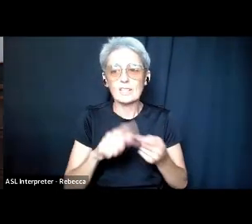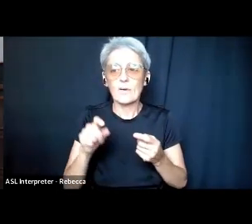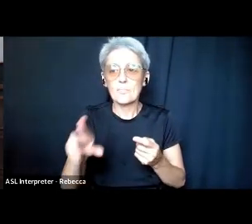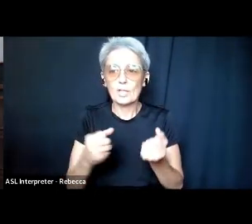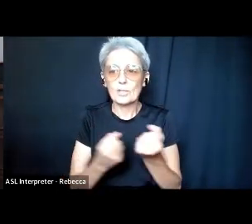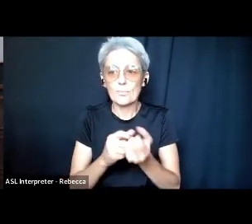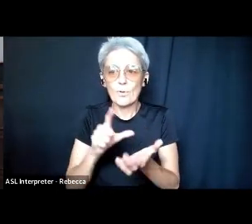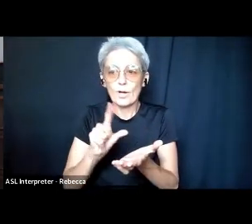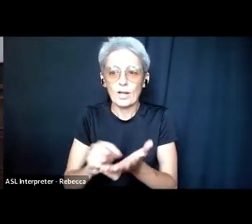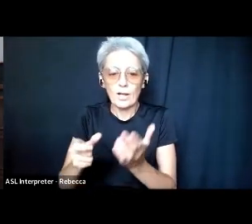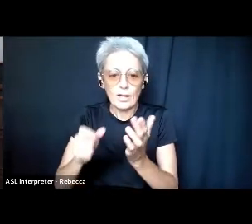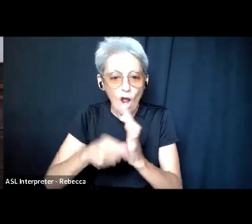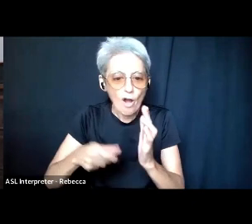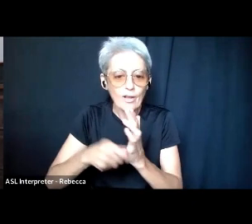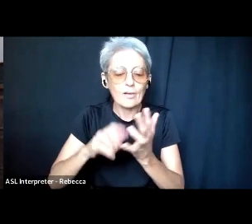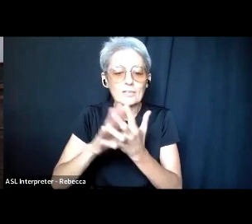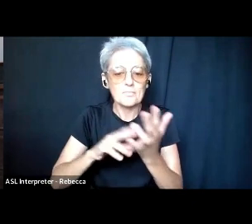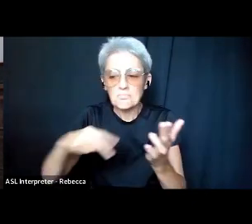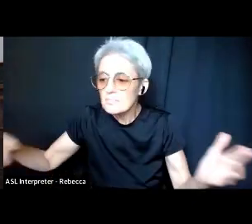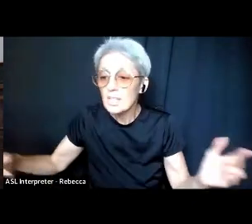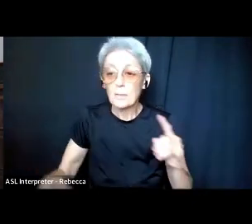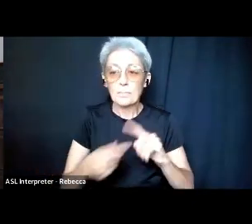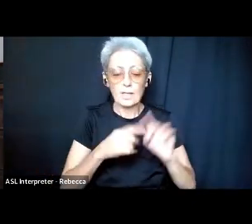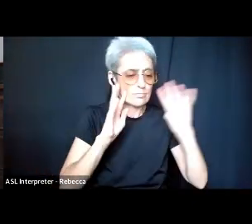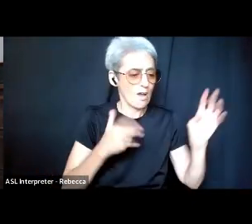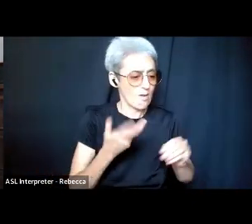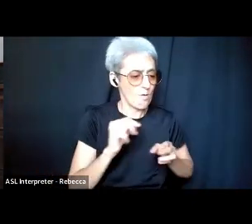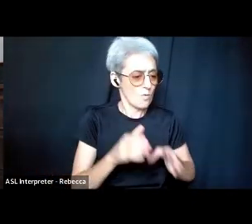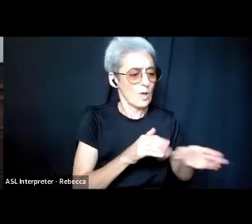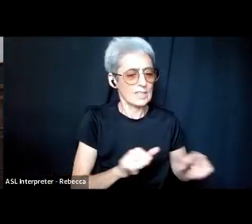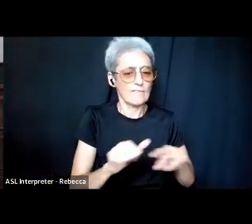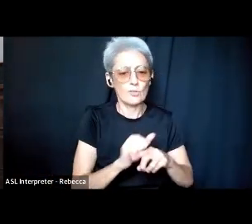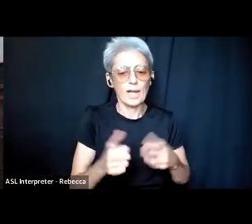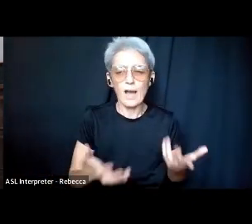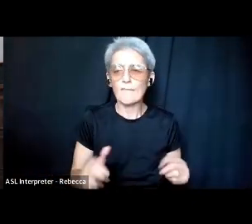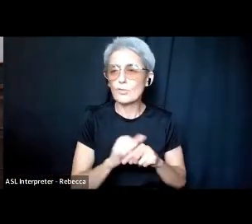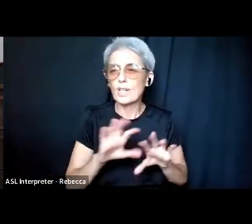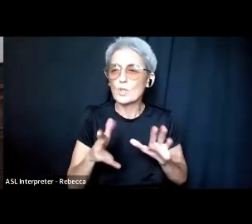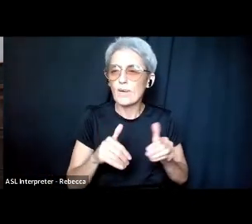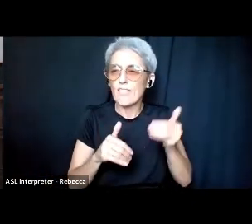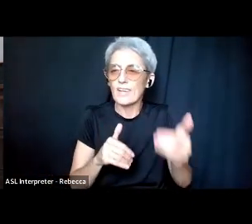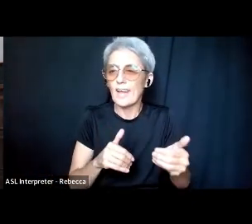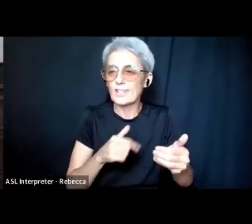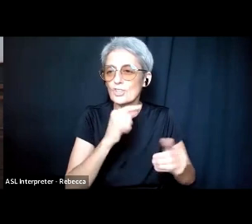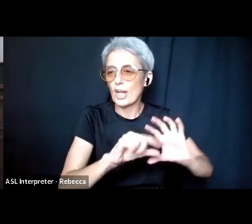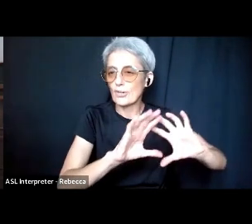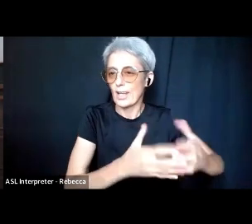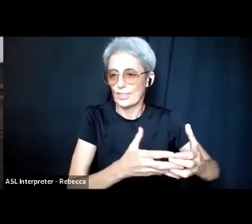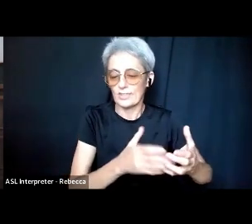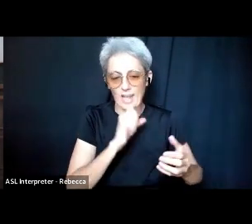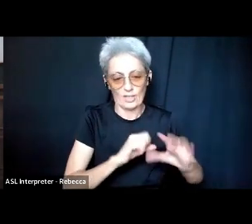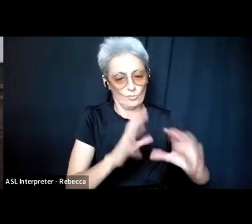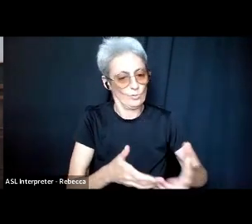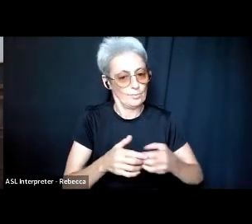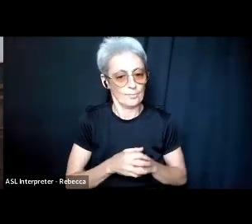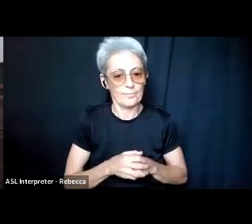credentials, our own ways of training the sort of the next generation. That is really, really cool. There is a 4th one that